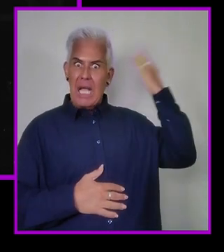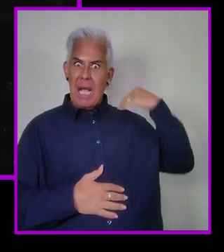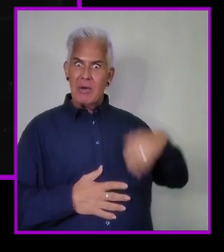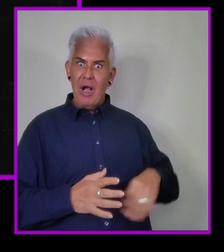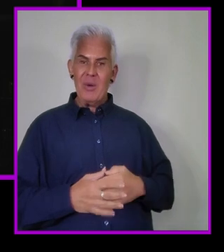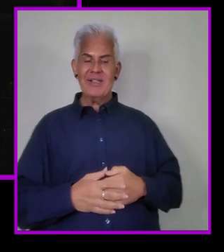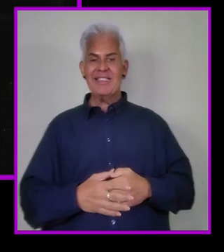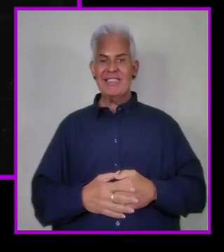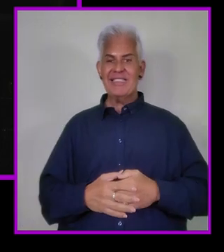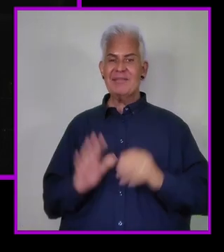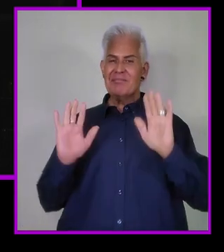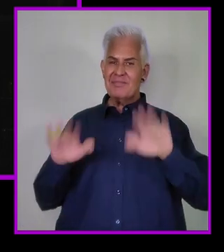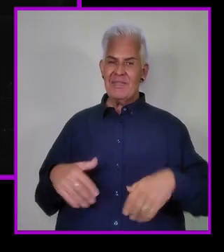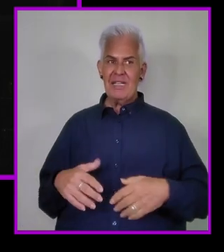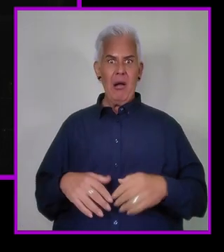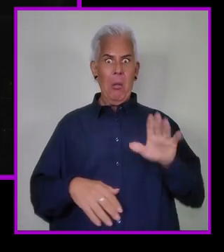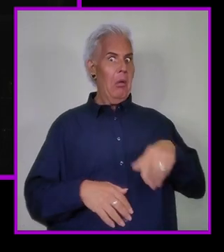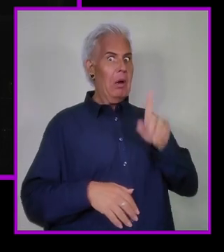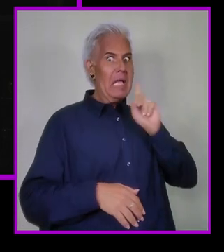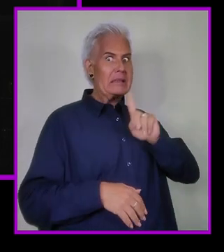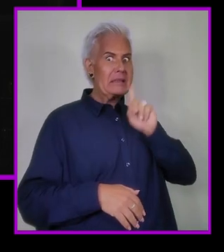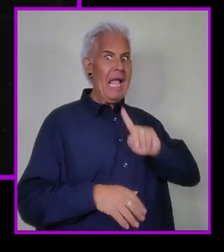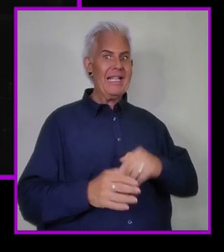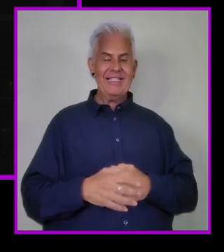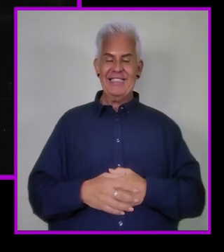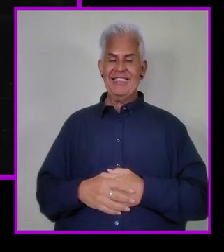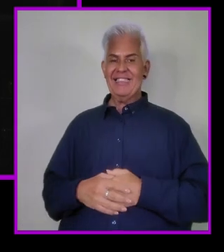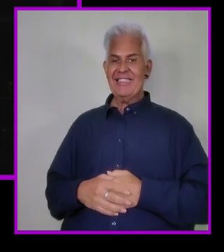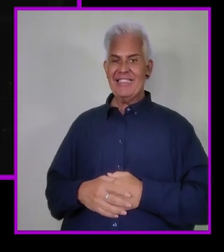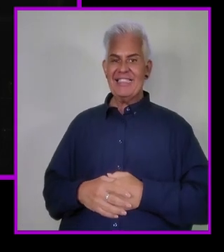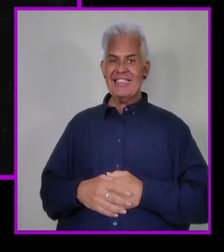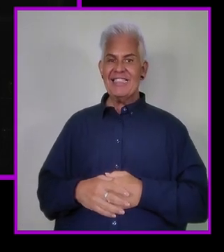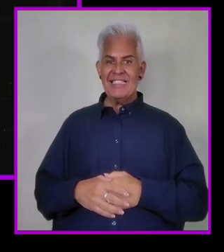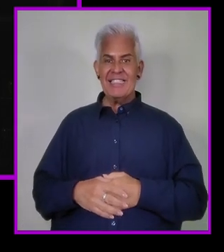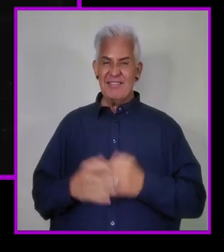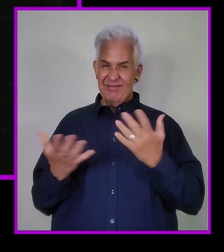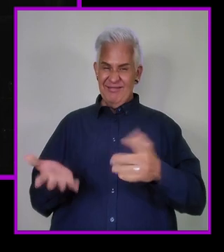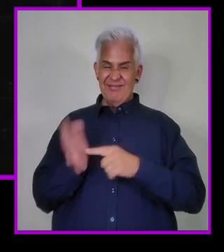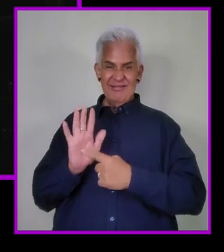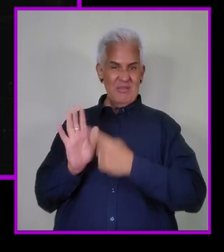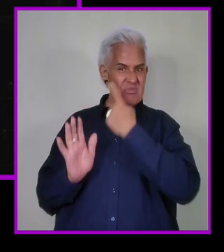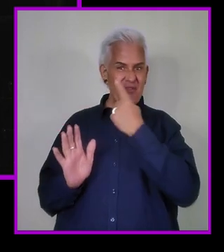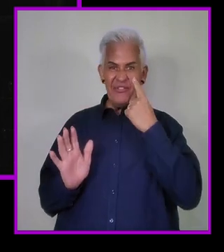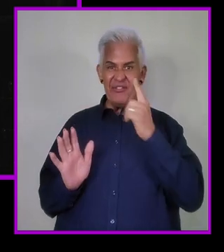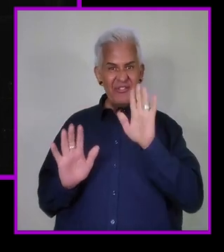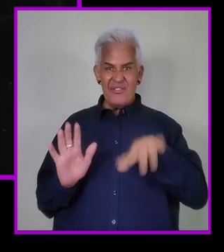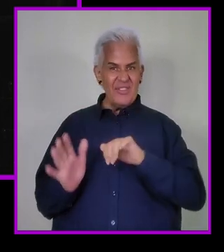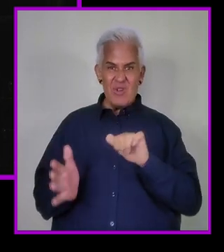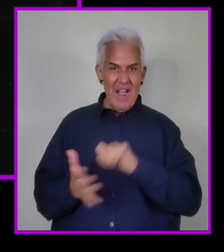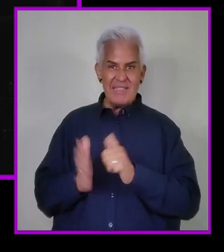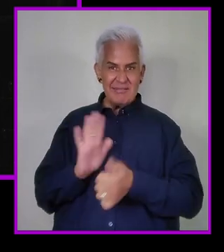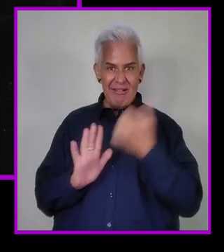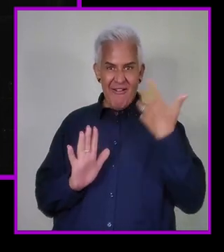long time ago. Anyway, well, just yesterday. Yeah, sure. That's just proven that that's just not the case,